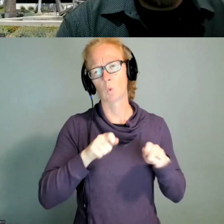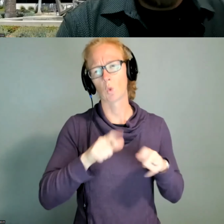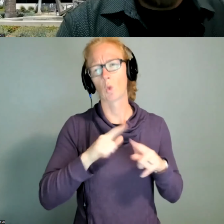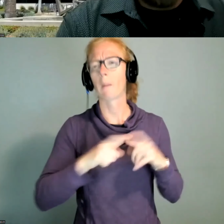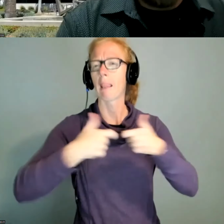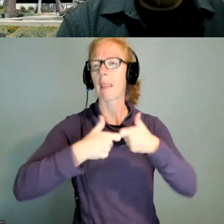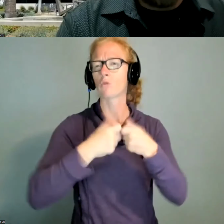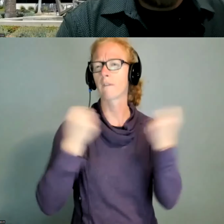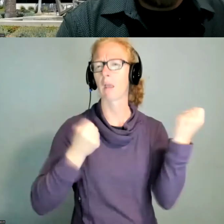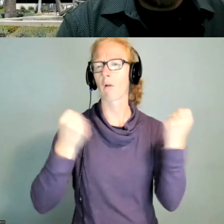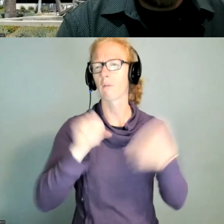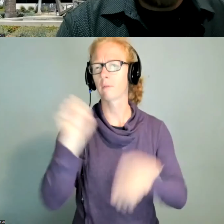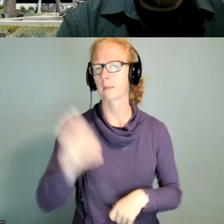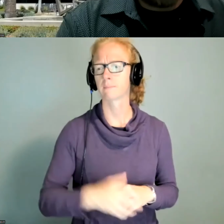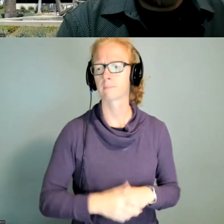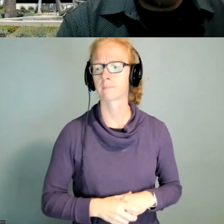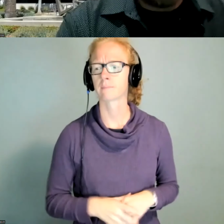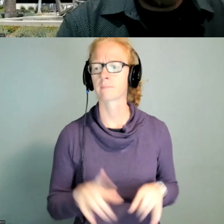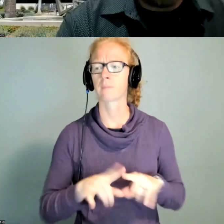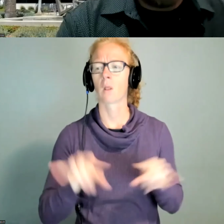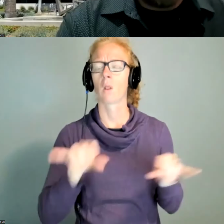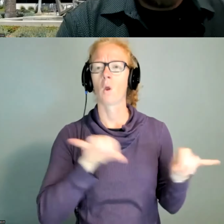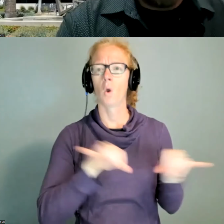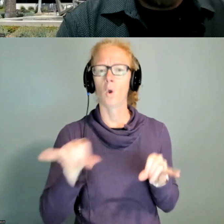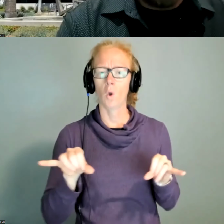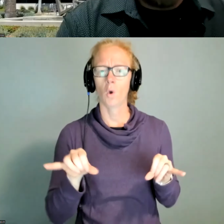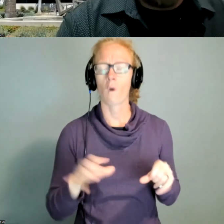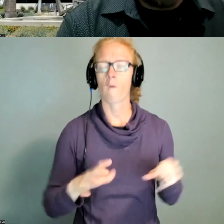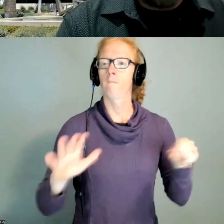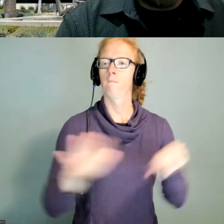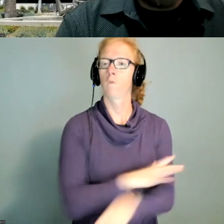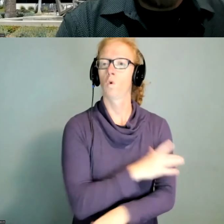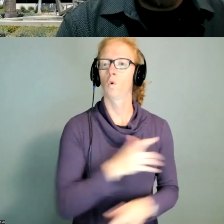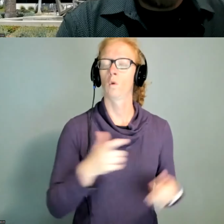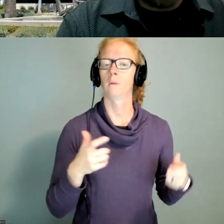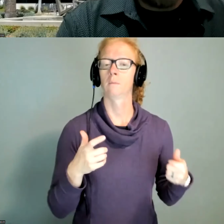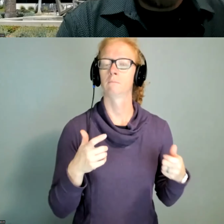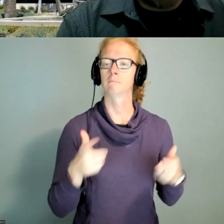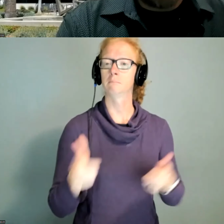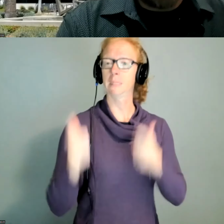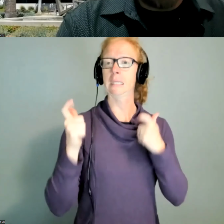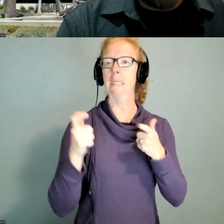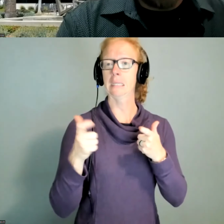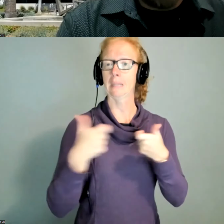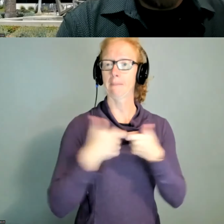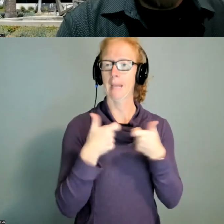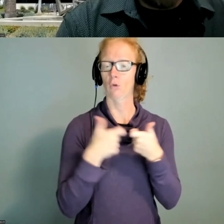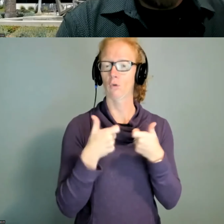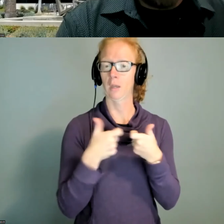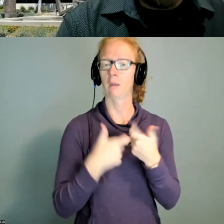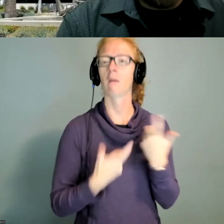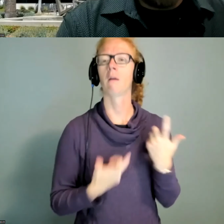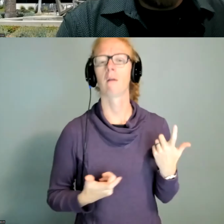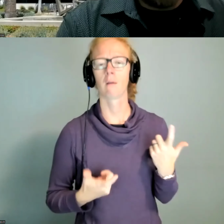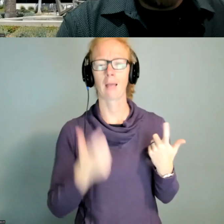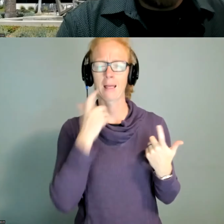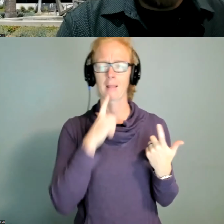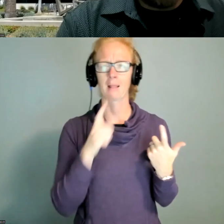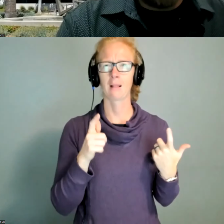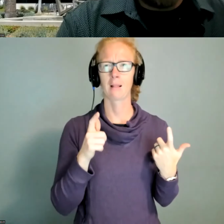electric vehicle. And I would add, we also did a full speed battery electric pilot after that. And truthfully, the level